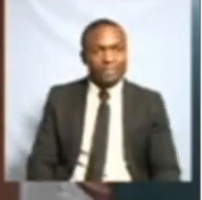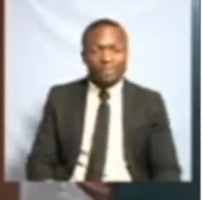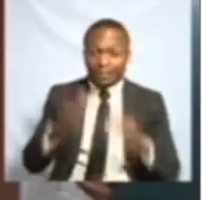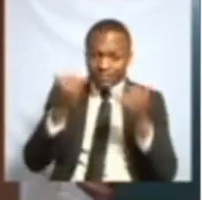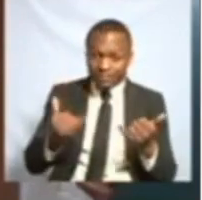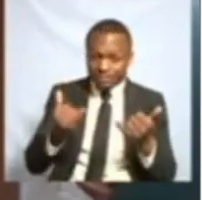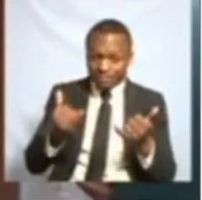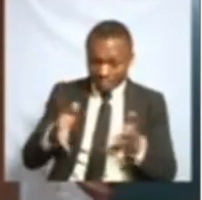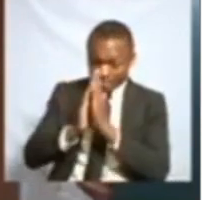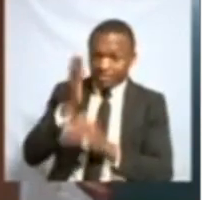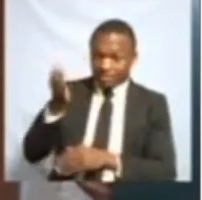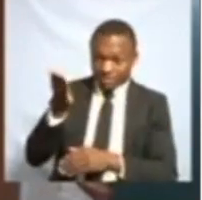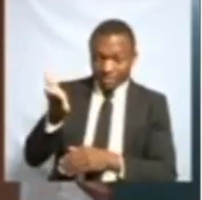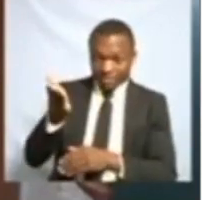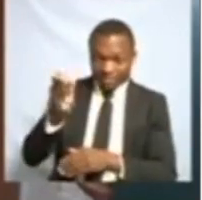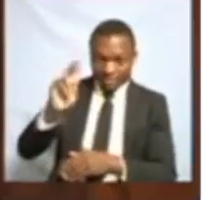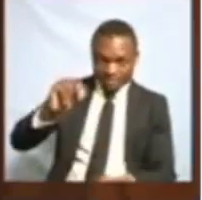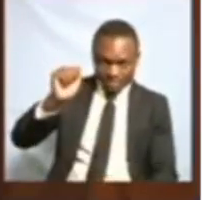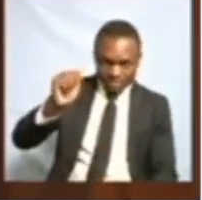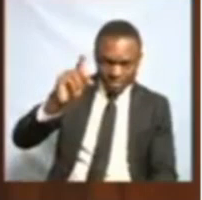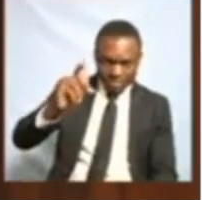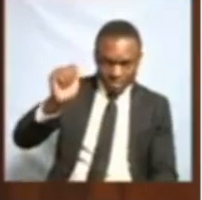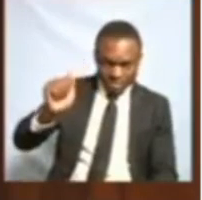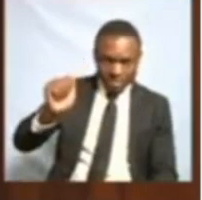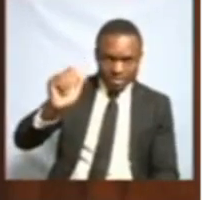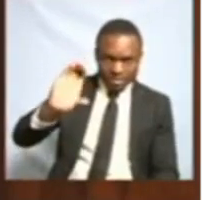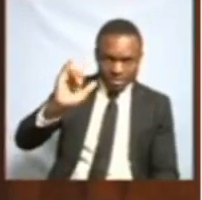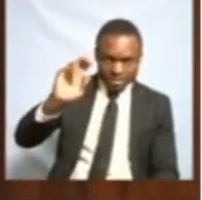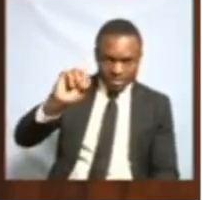I now order you, Mr. Nakachinda, to